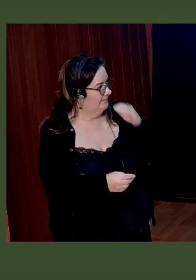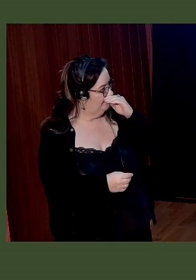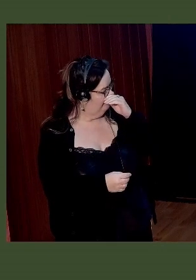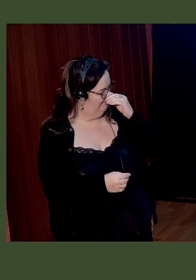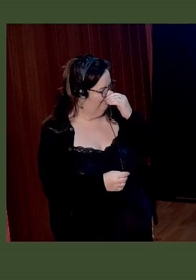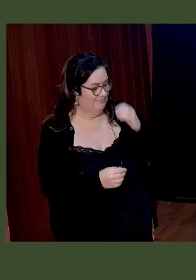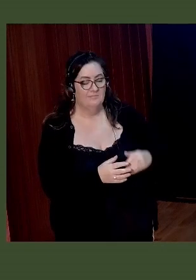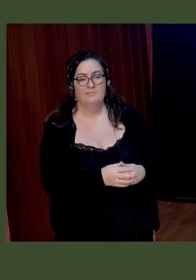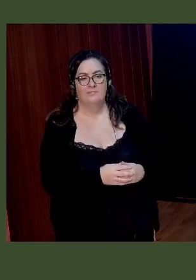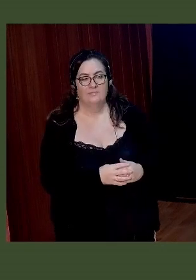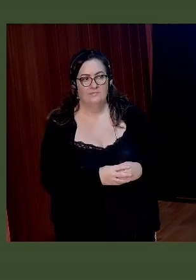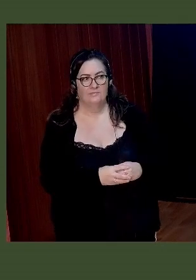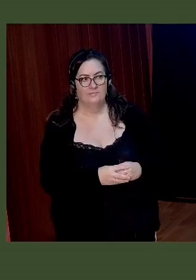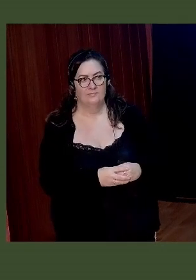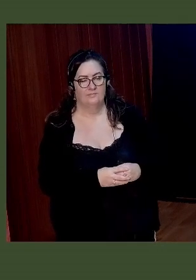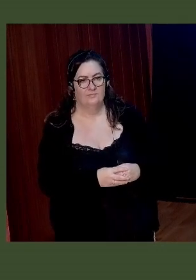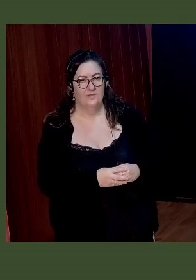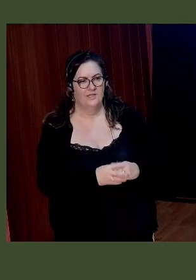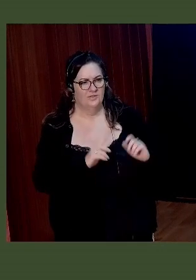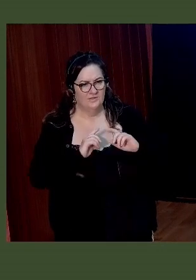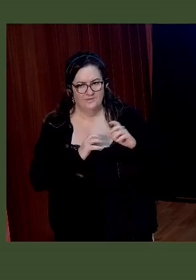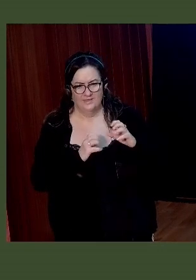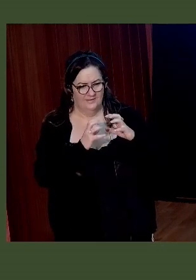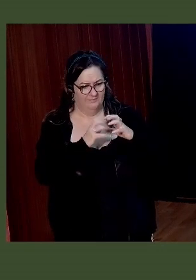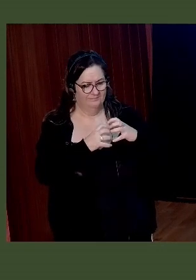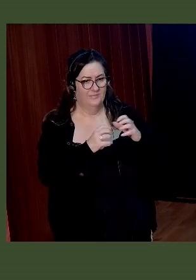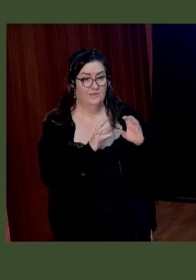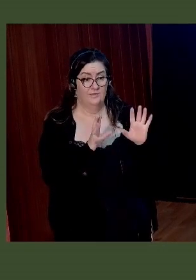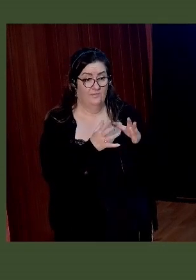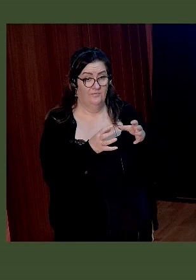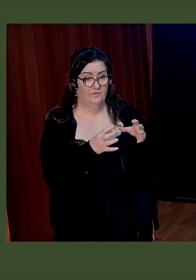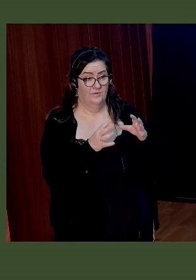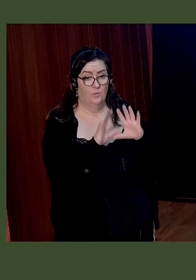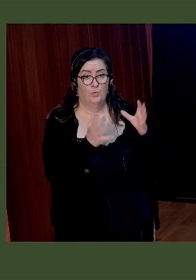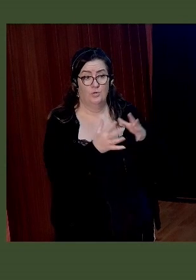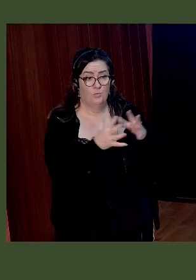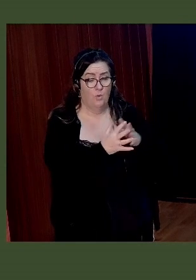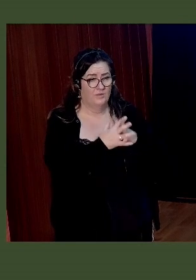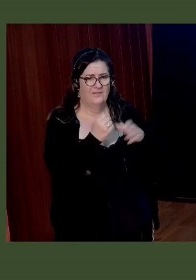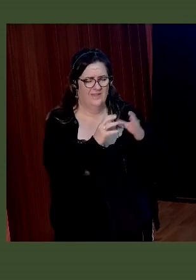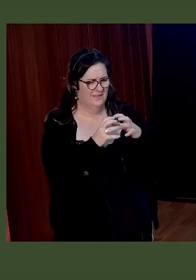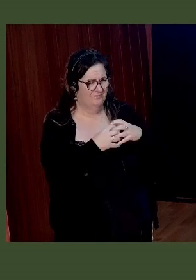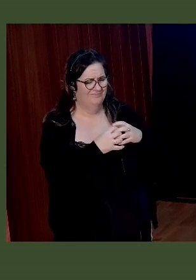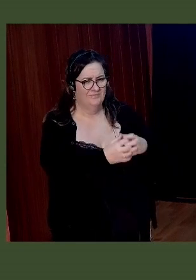With the collapse of certain empires as a result of the First World War, nation-states were set up in